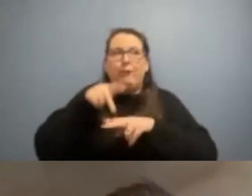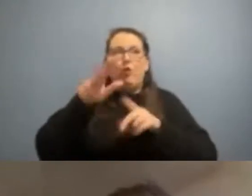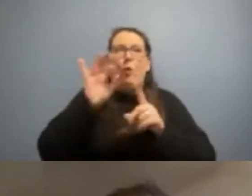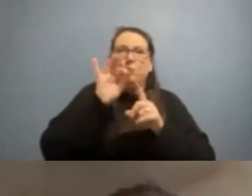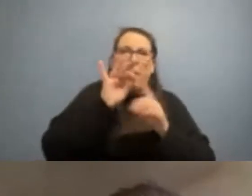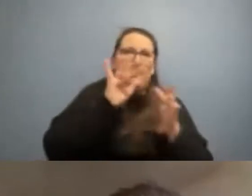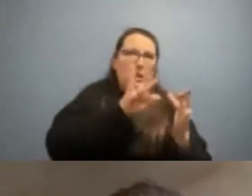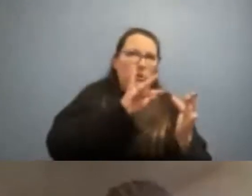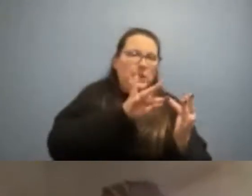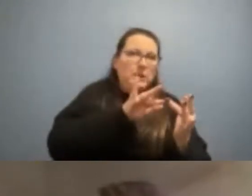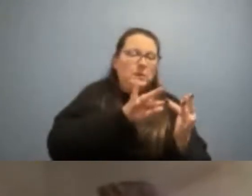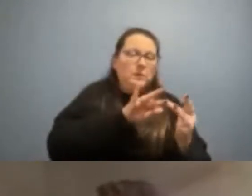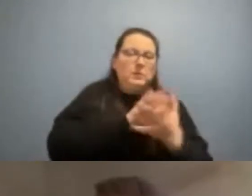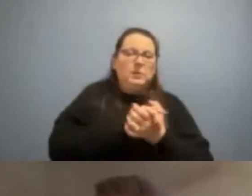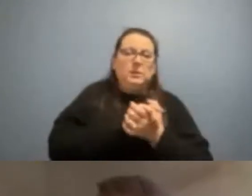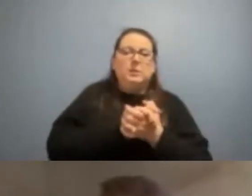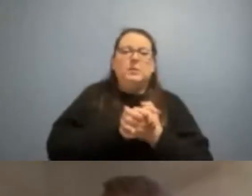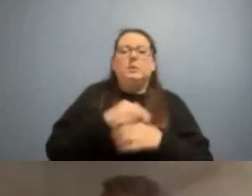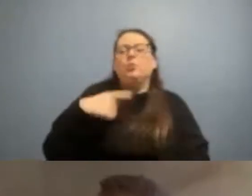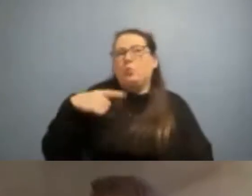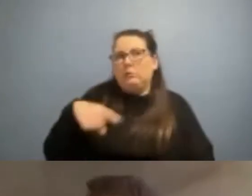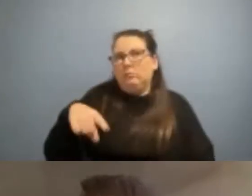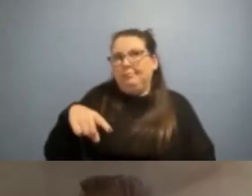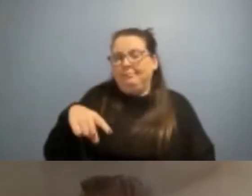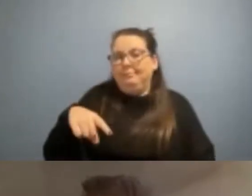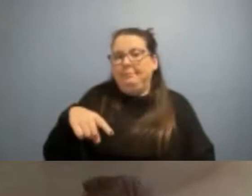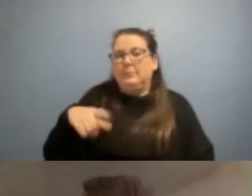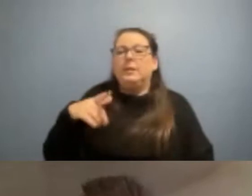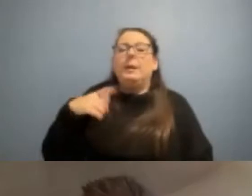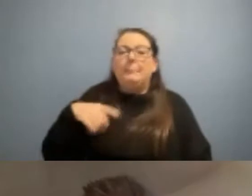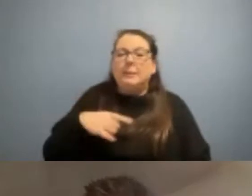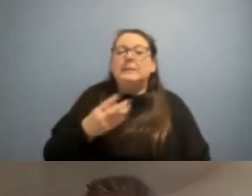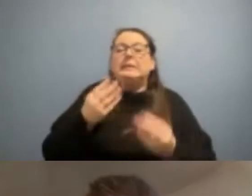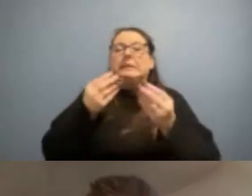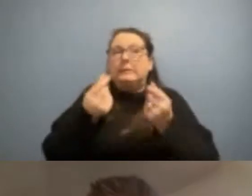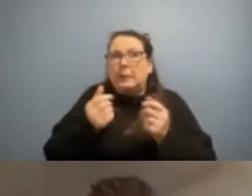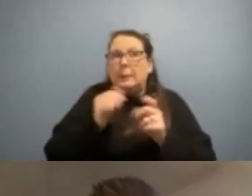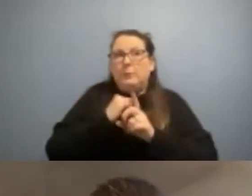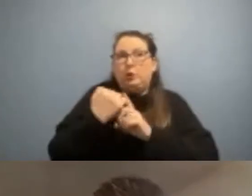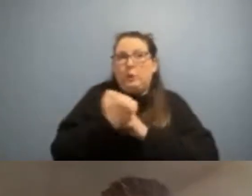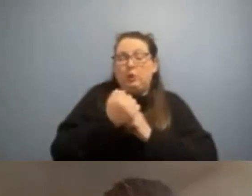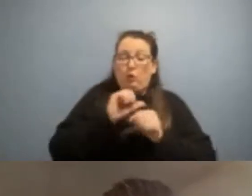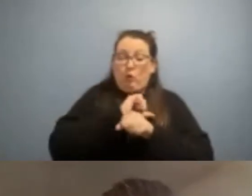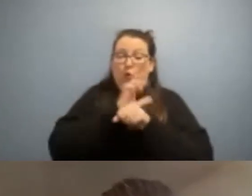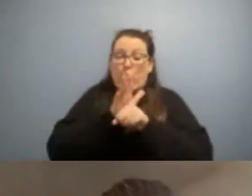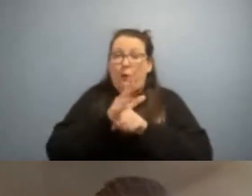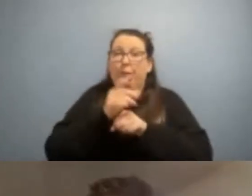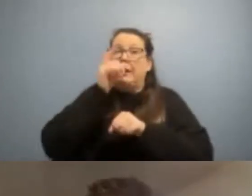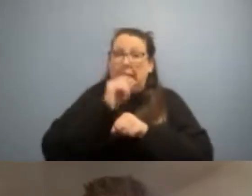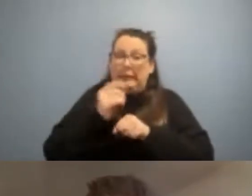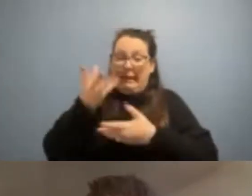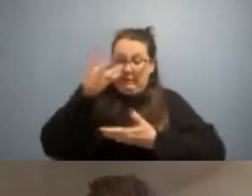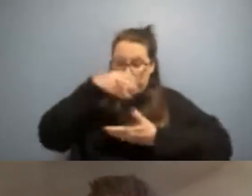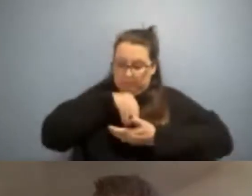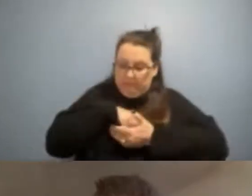close contact. The reason for this is that in some circumstances, or for some people, COVID-19, it